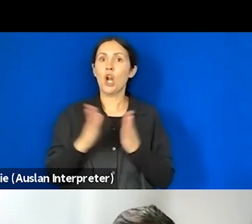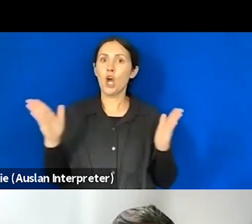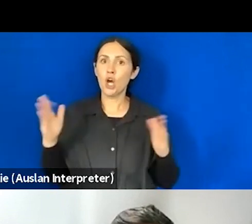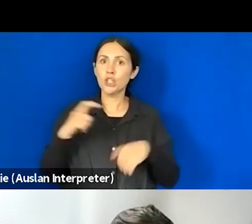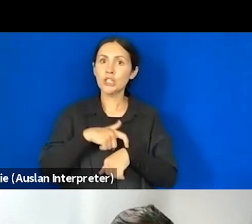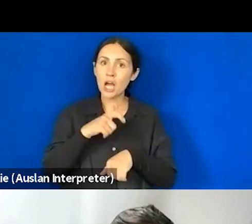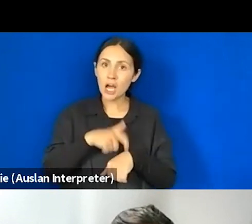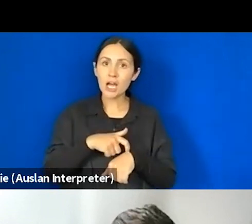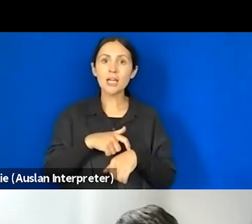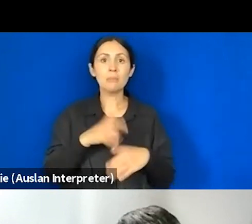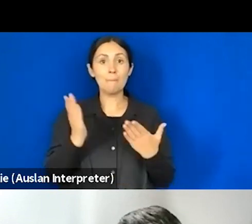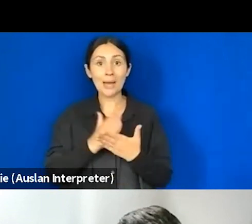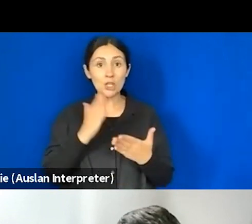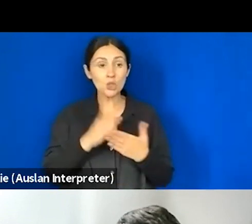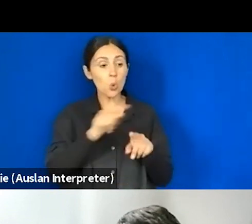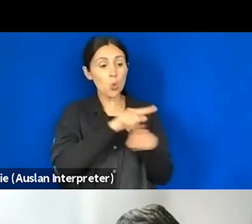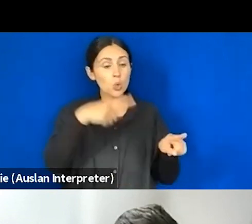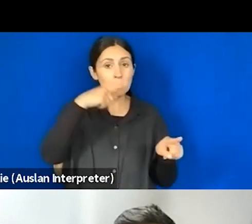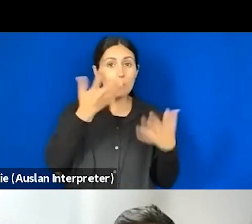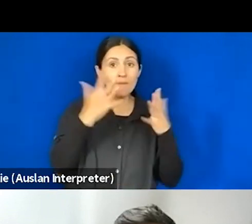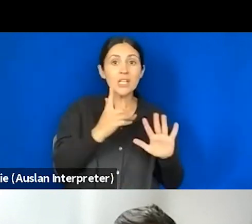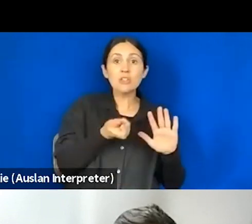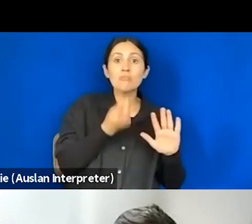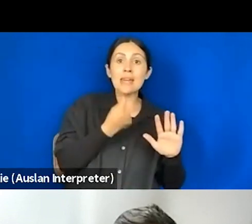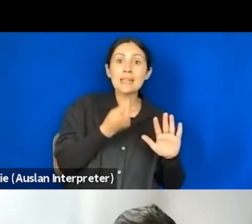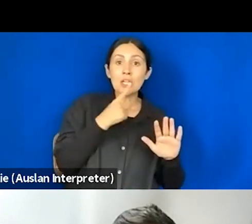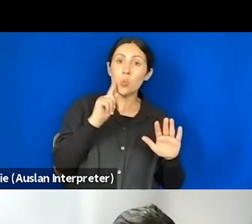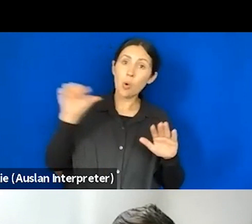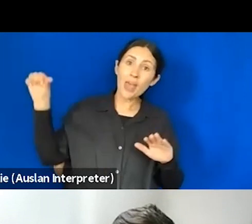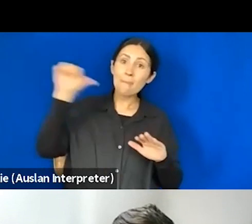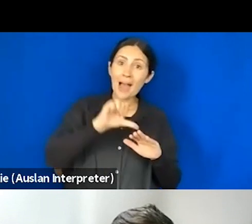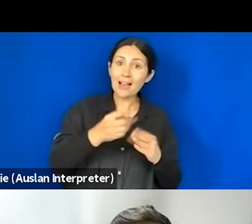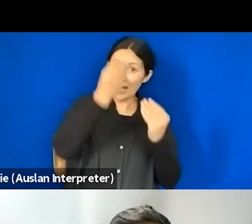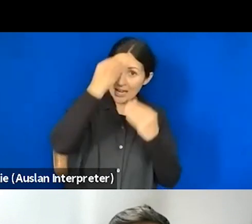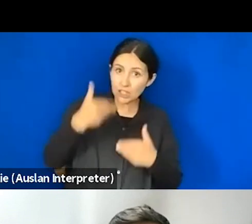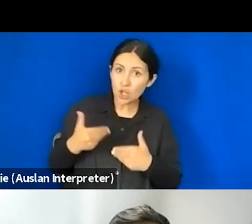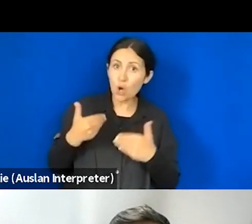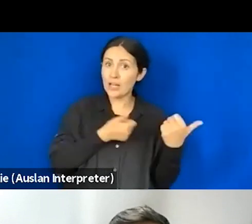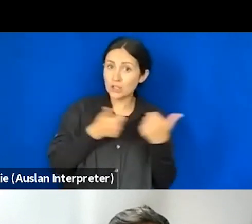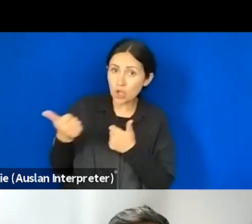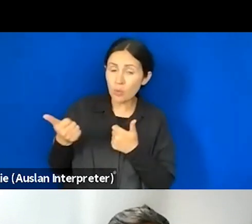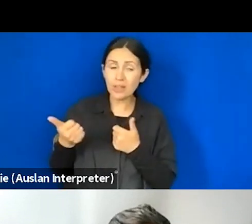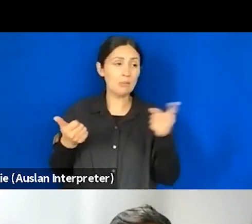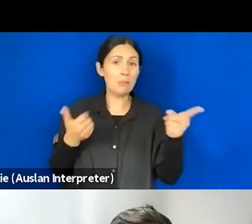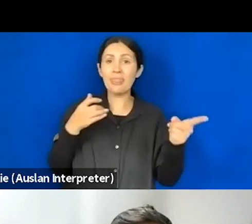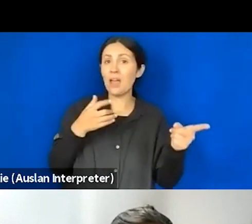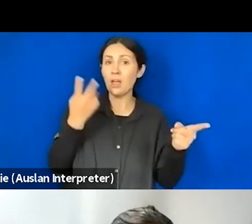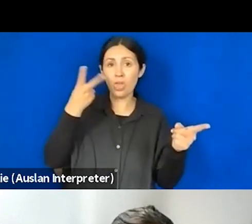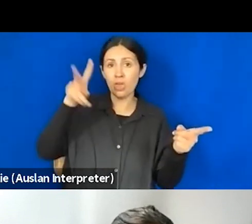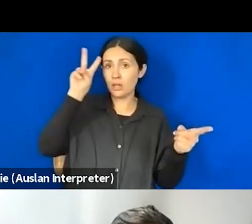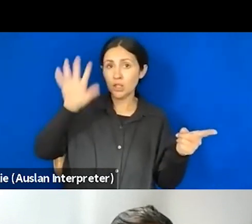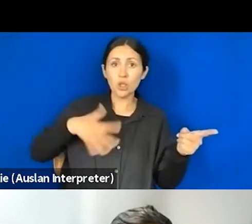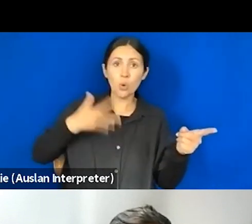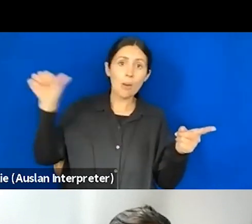see whether the sorts of impressive results in the short term that are often reported are sustained over the longer haul, particularly